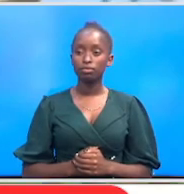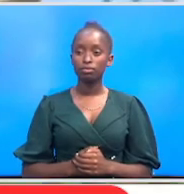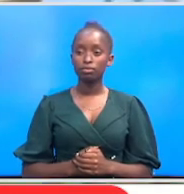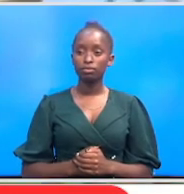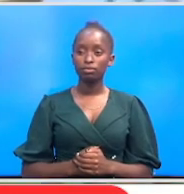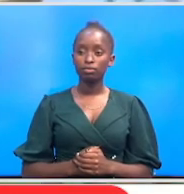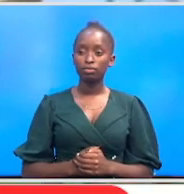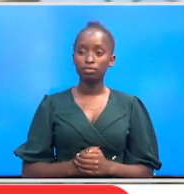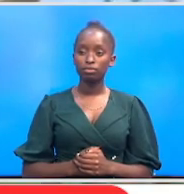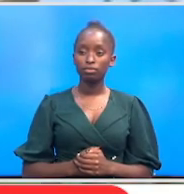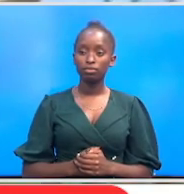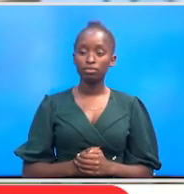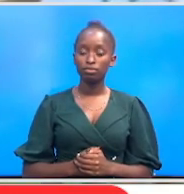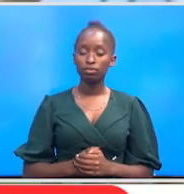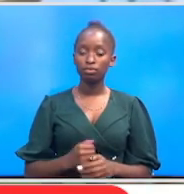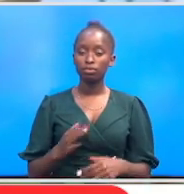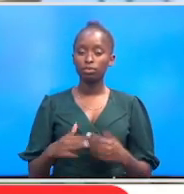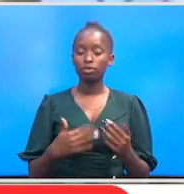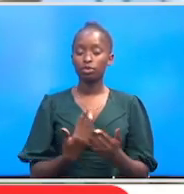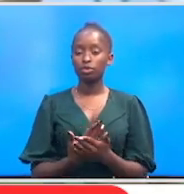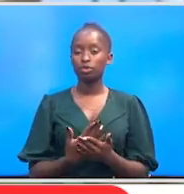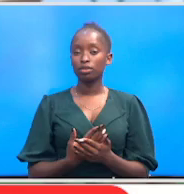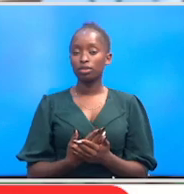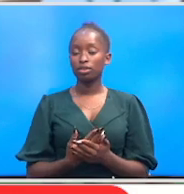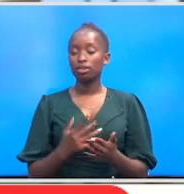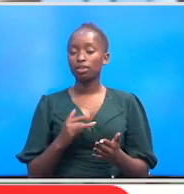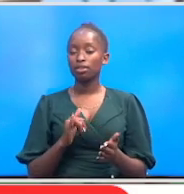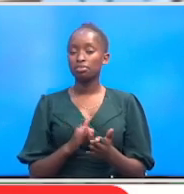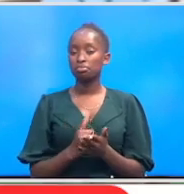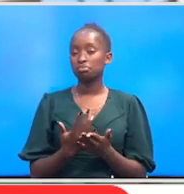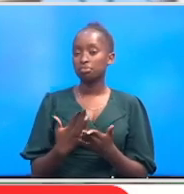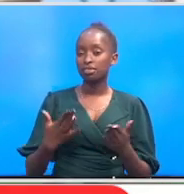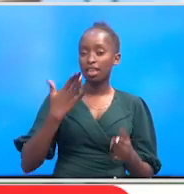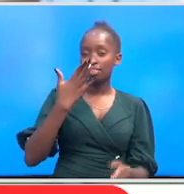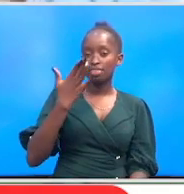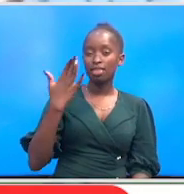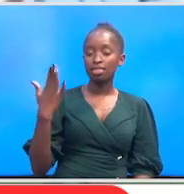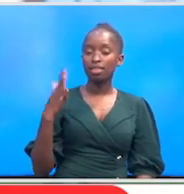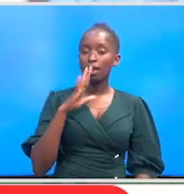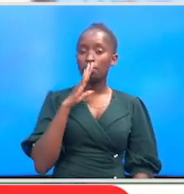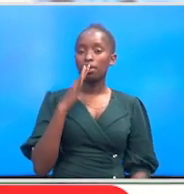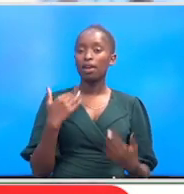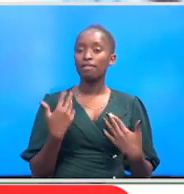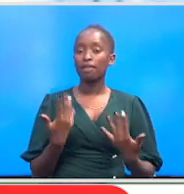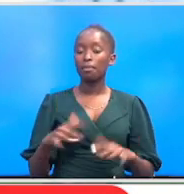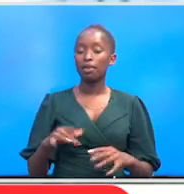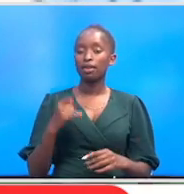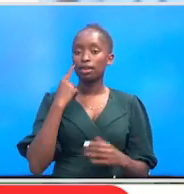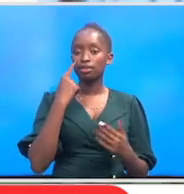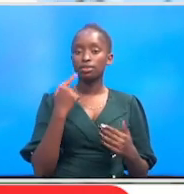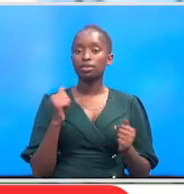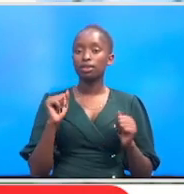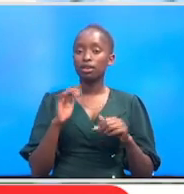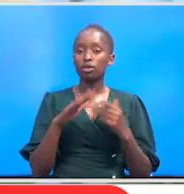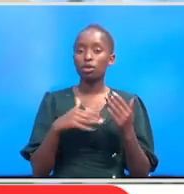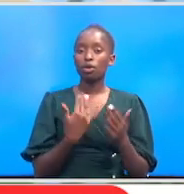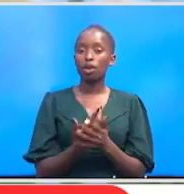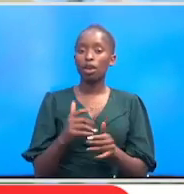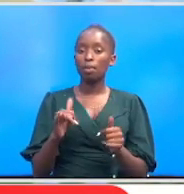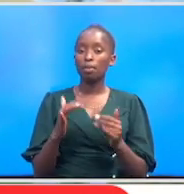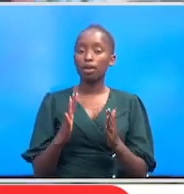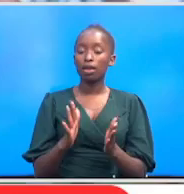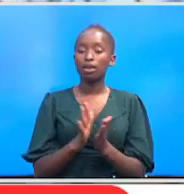The camp has been great. The mood in the camp is amazing, and you can see all the players and coaches are ready to